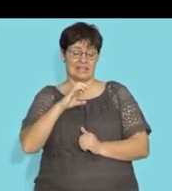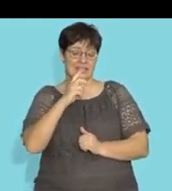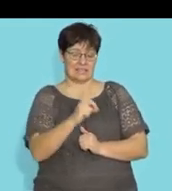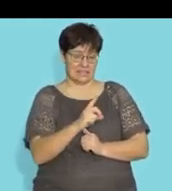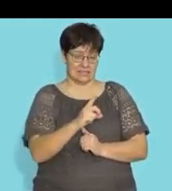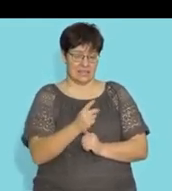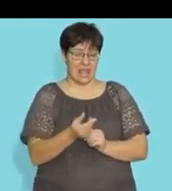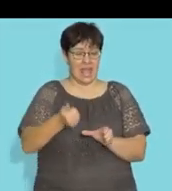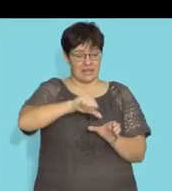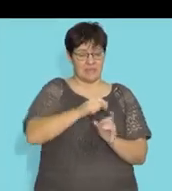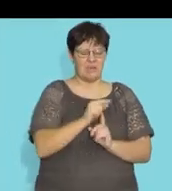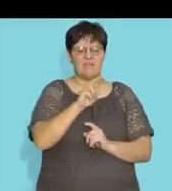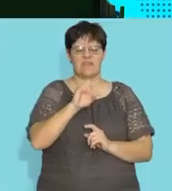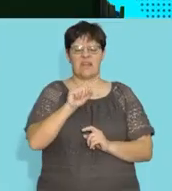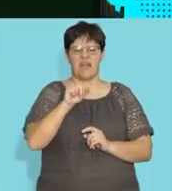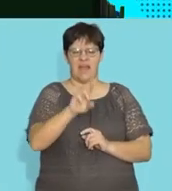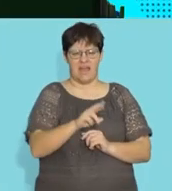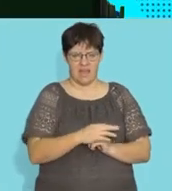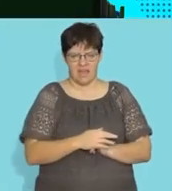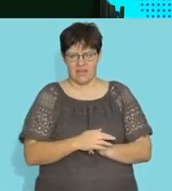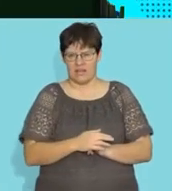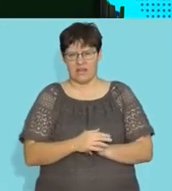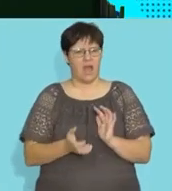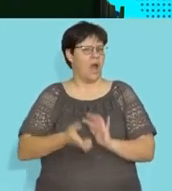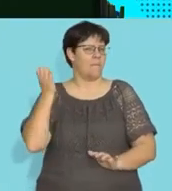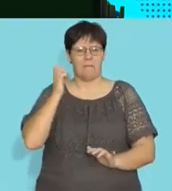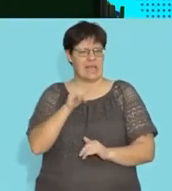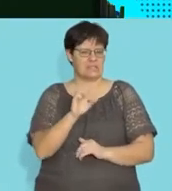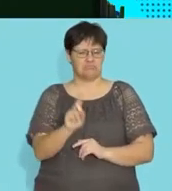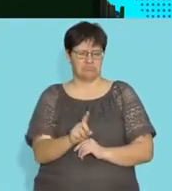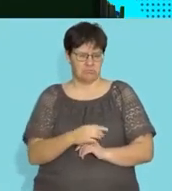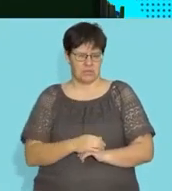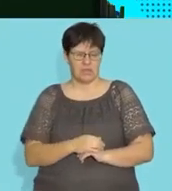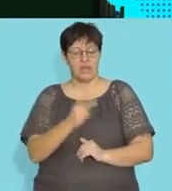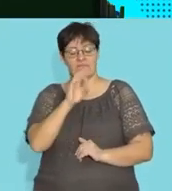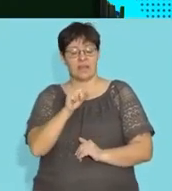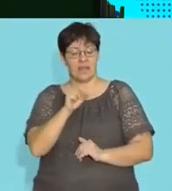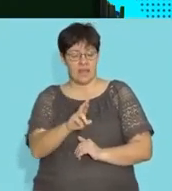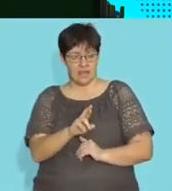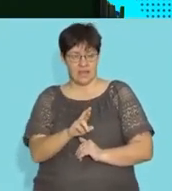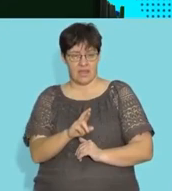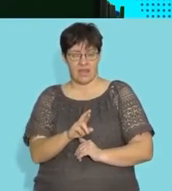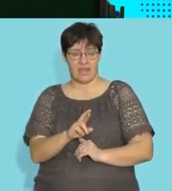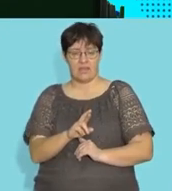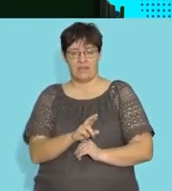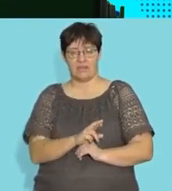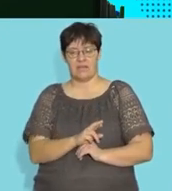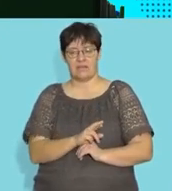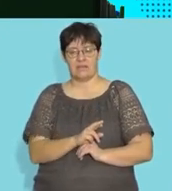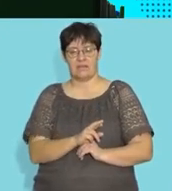is ethanoic acid is vinegar. Vinegar is not a harmful acid. So vinegar is also a